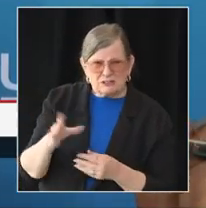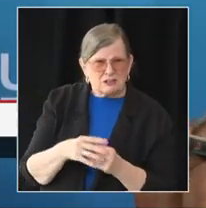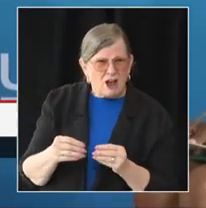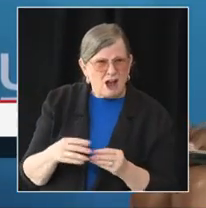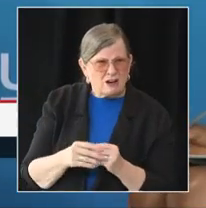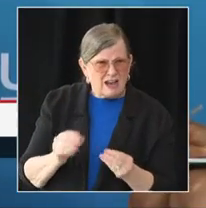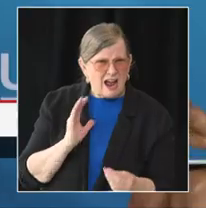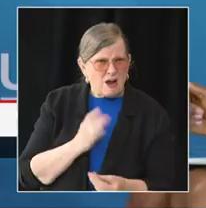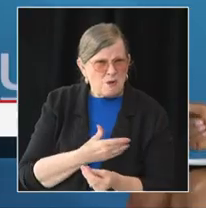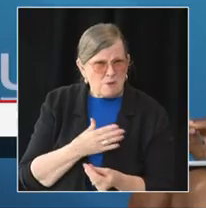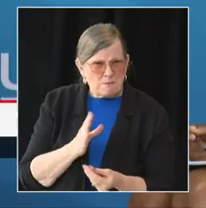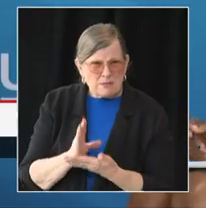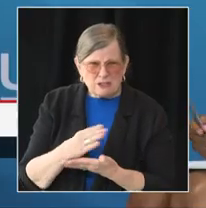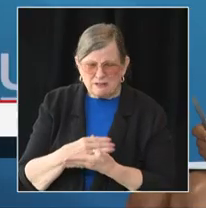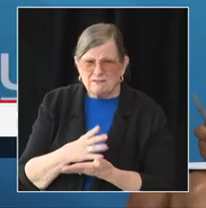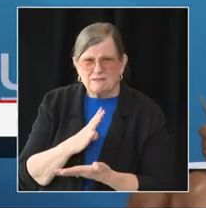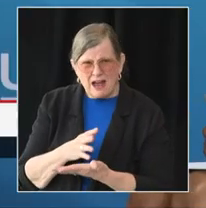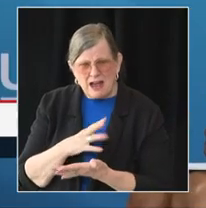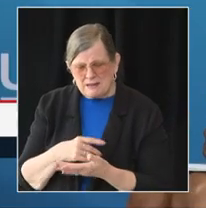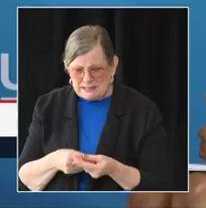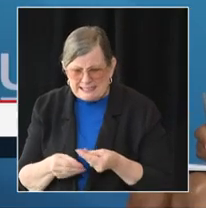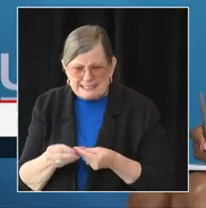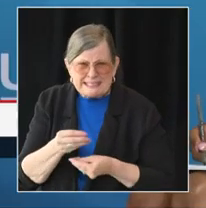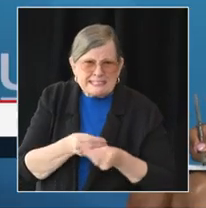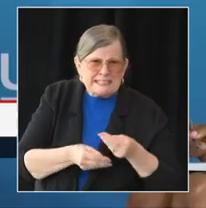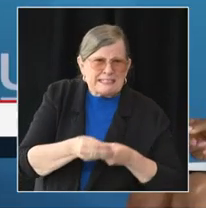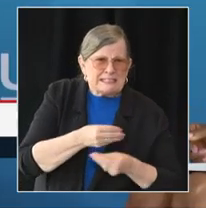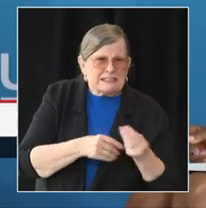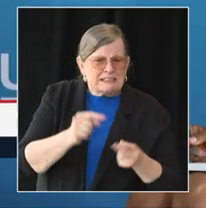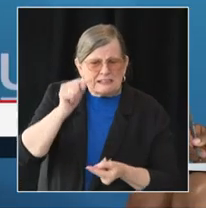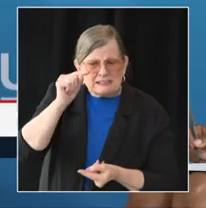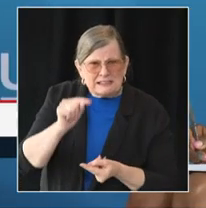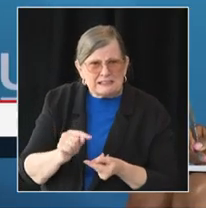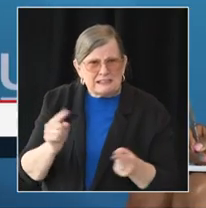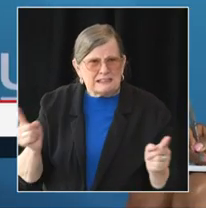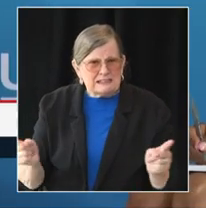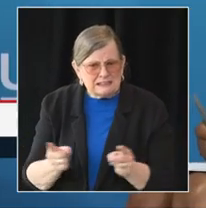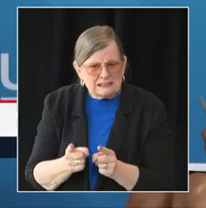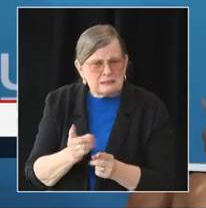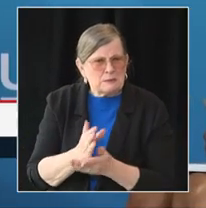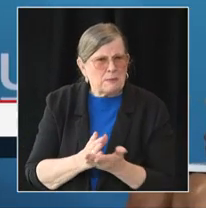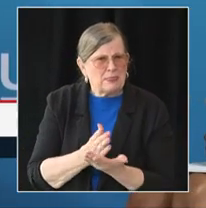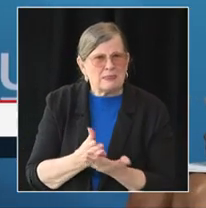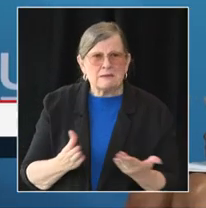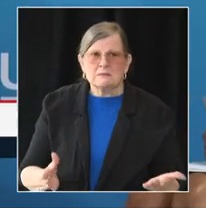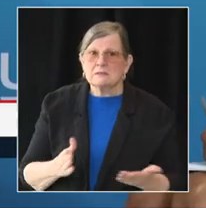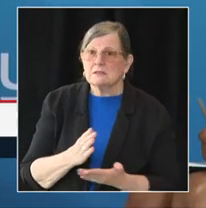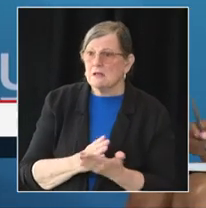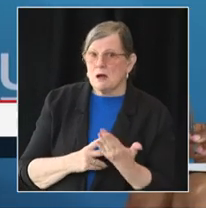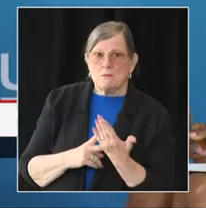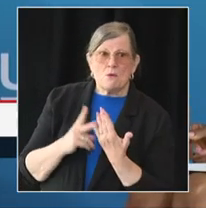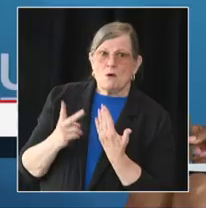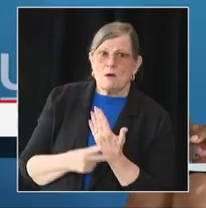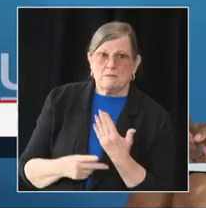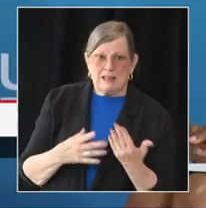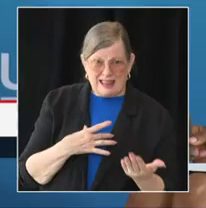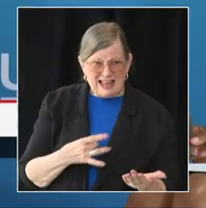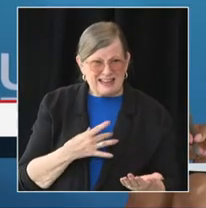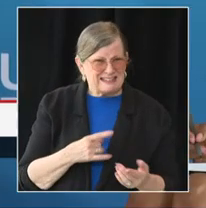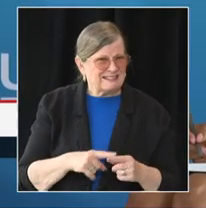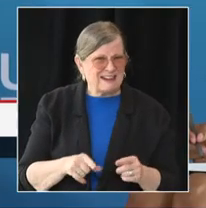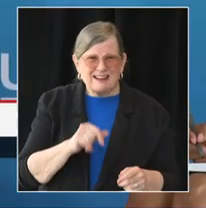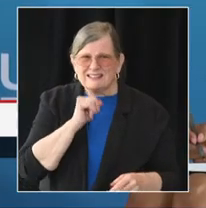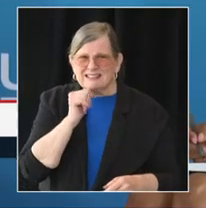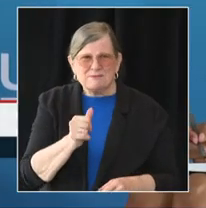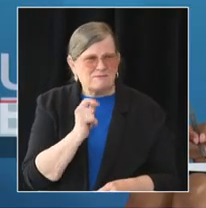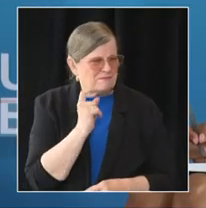look very, very closely at programs that we like but may not be adding to our bottom line. We